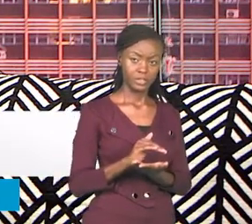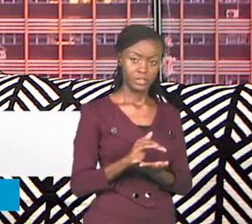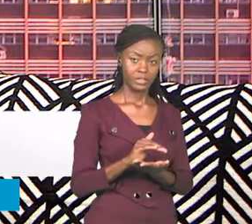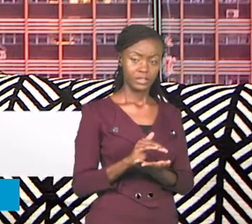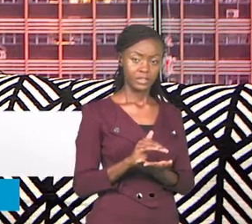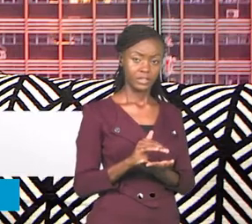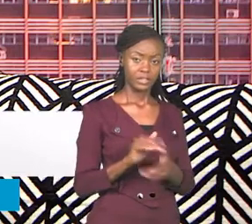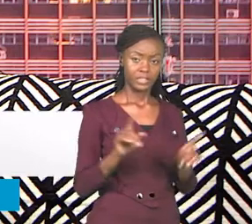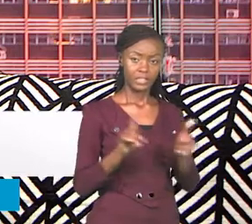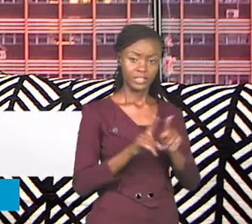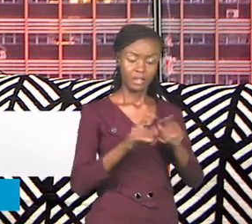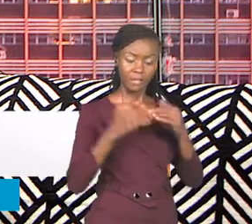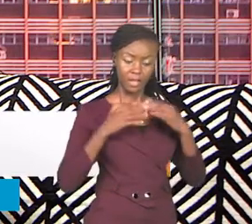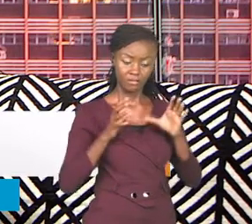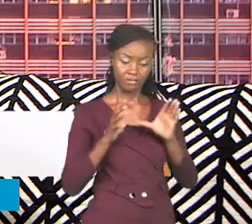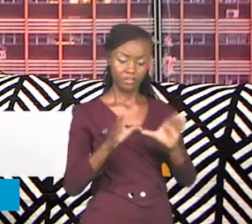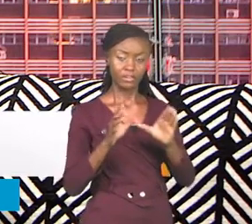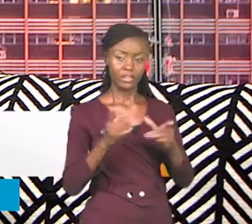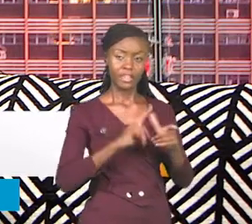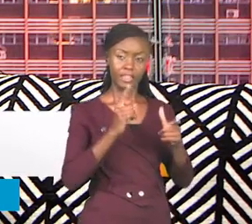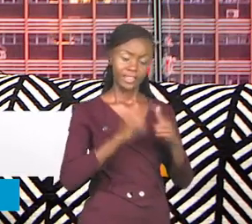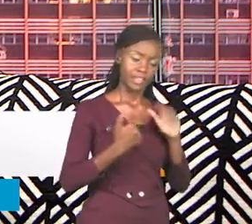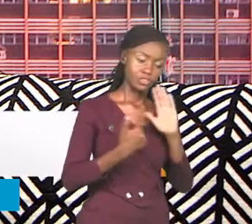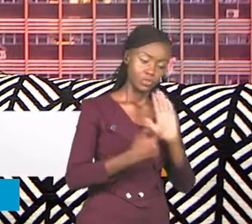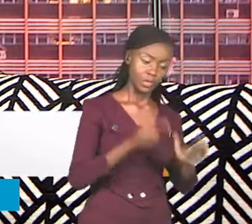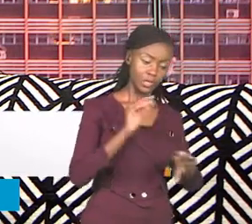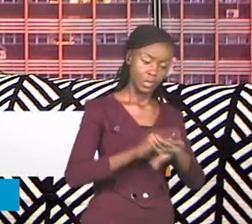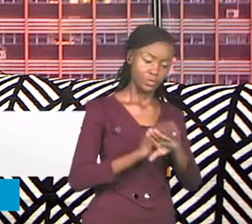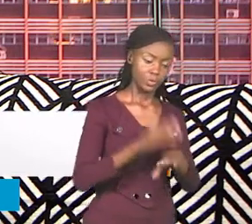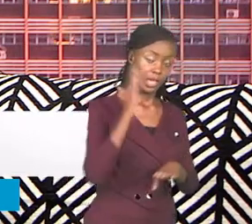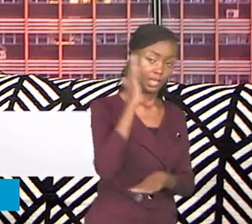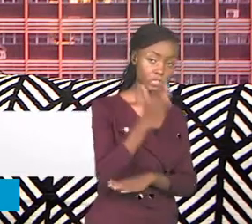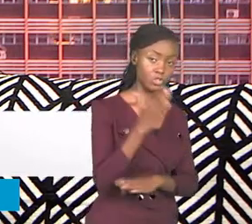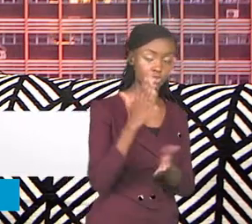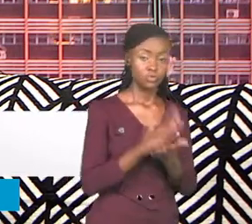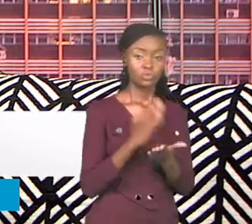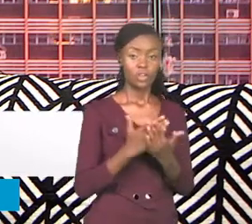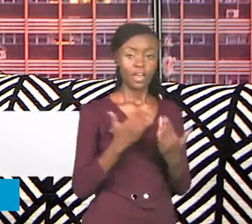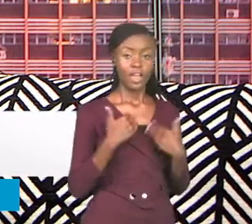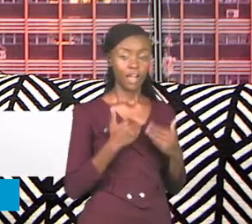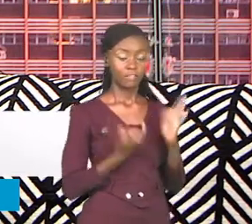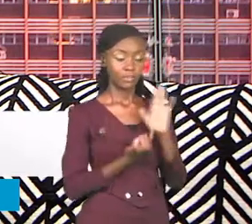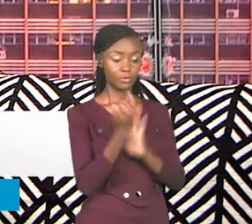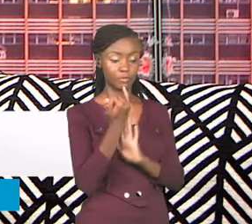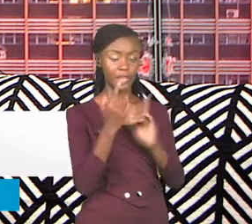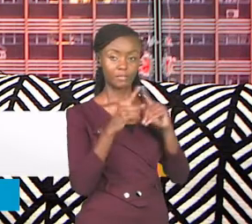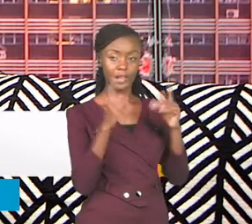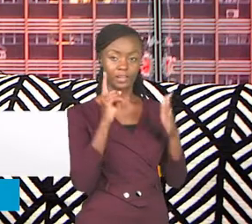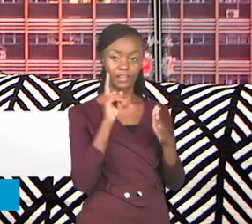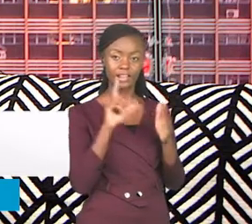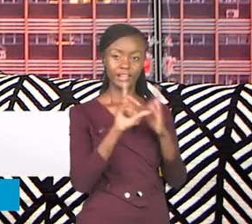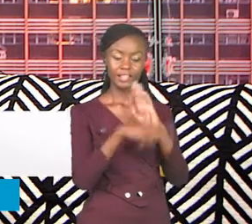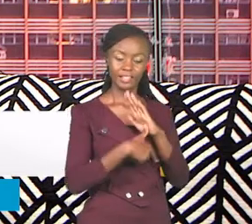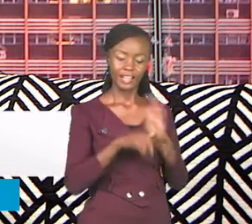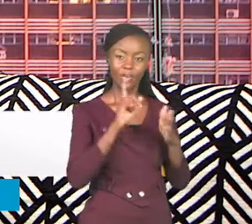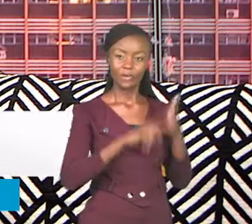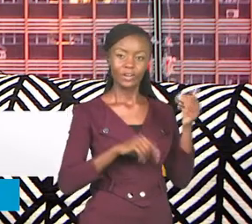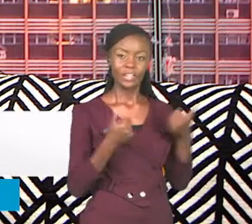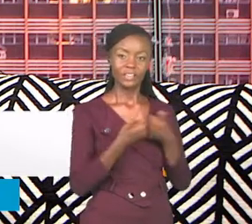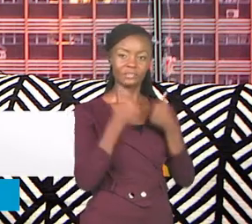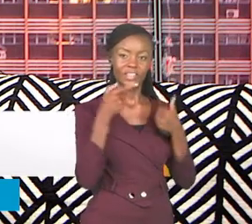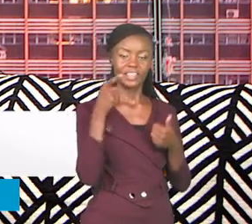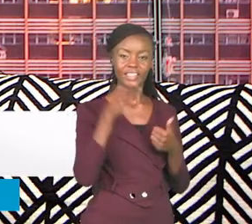a bit of enforcement, funneling these guys to the right directions, there was a bit of that. But what happens? These guys